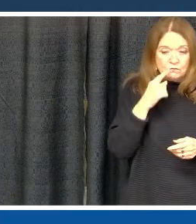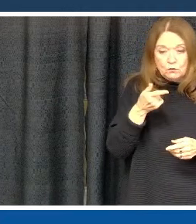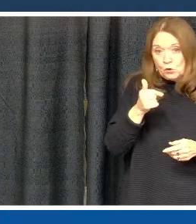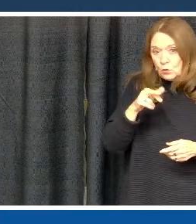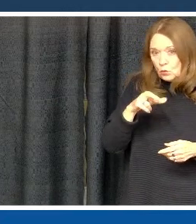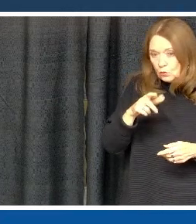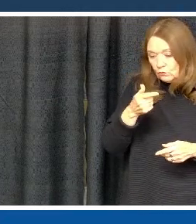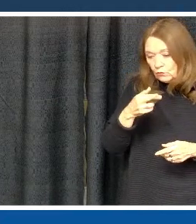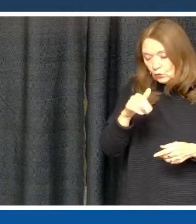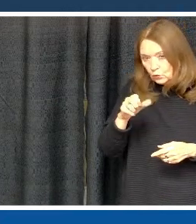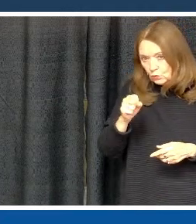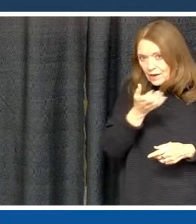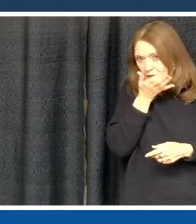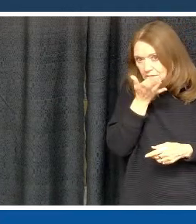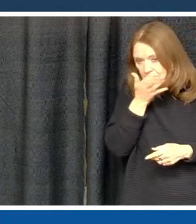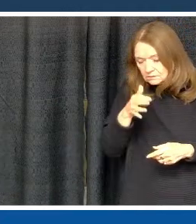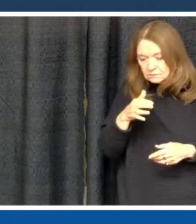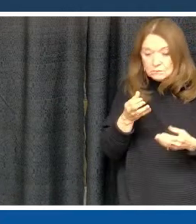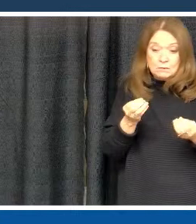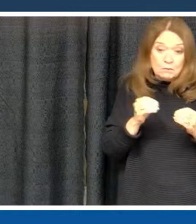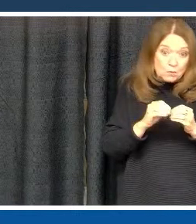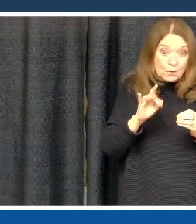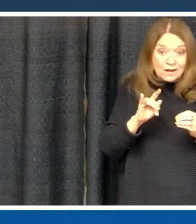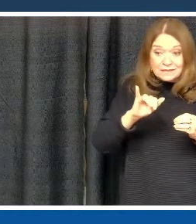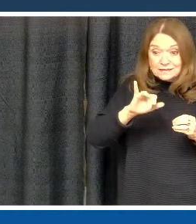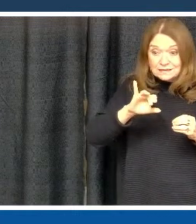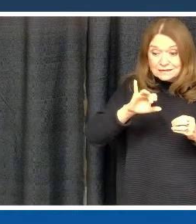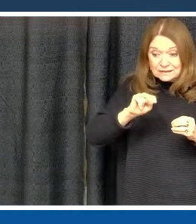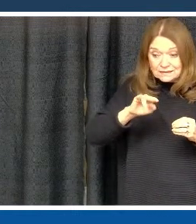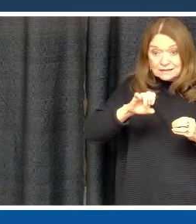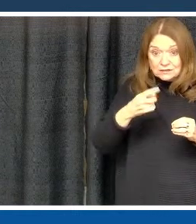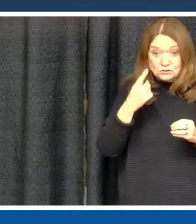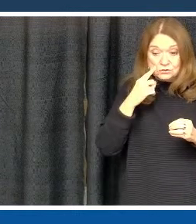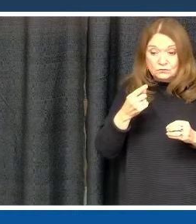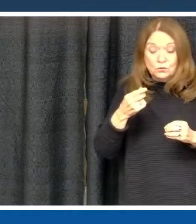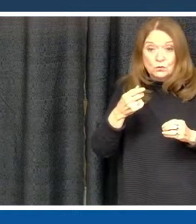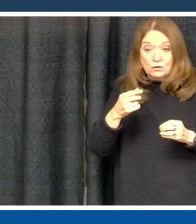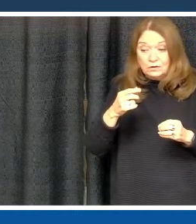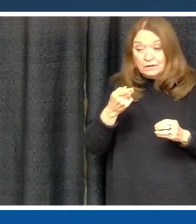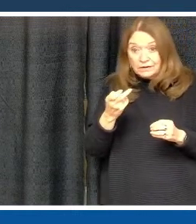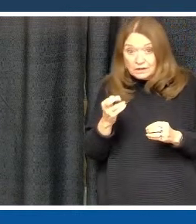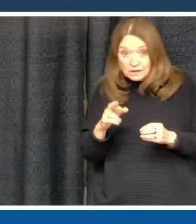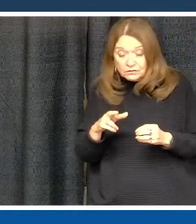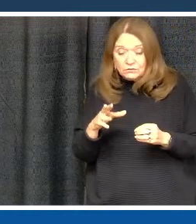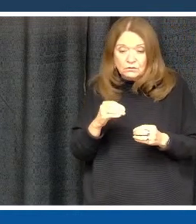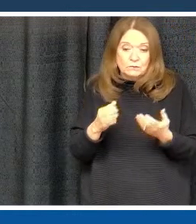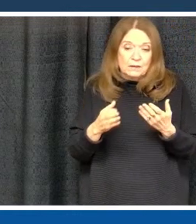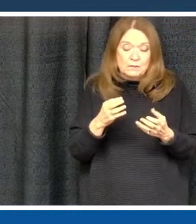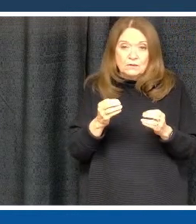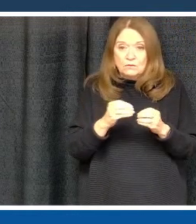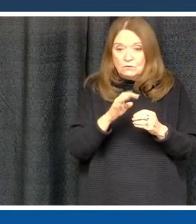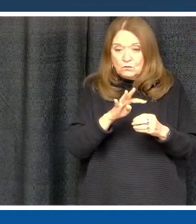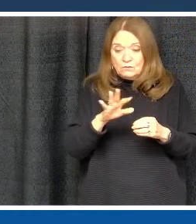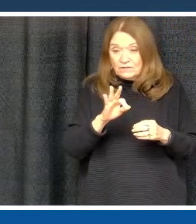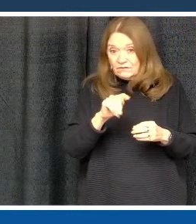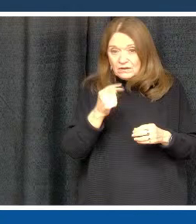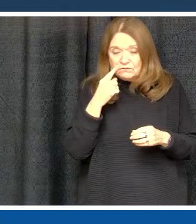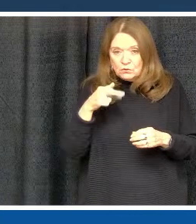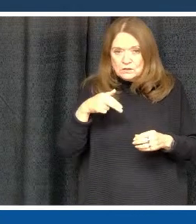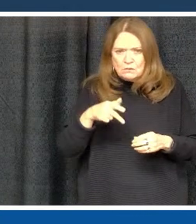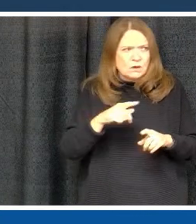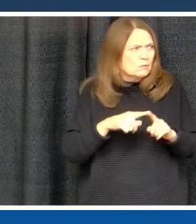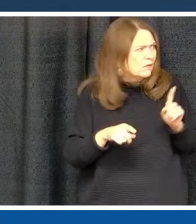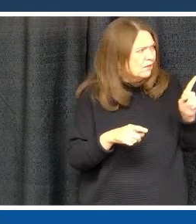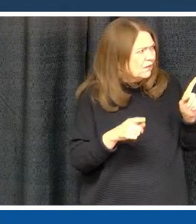maybe upwards of another 18 inches for curb and gutter, the 4 foot minimum for the sidewalk, or 5 foot, depending on what it is. But then we have